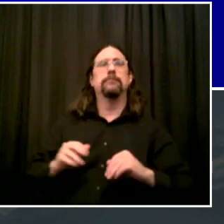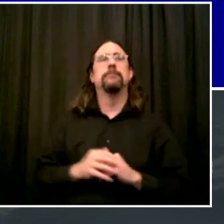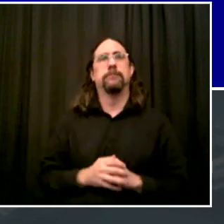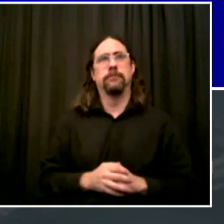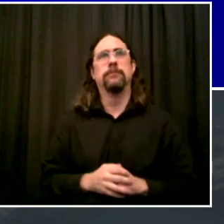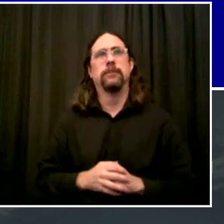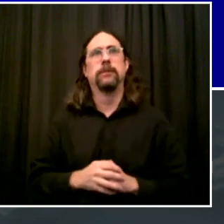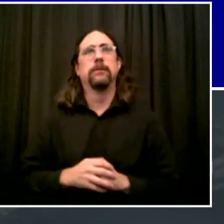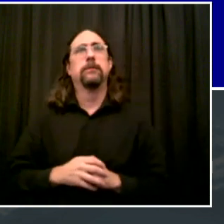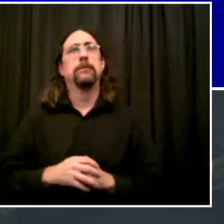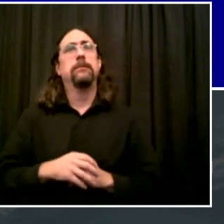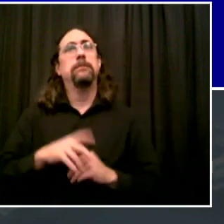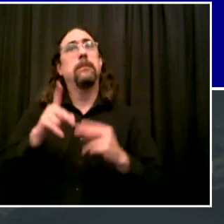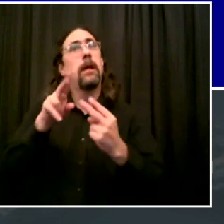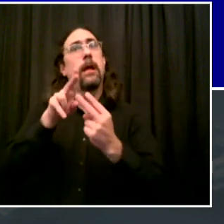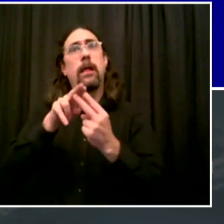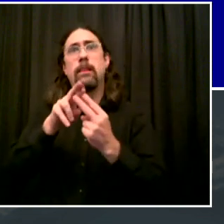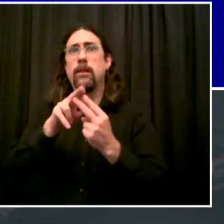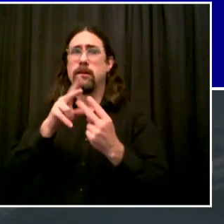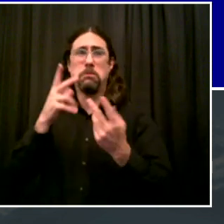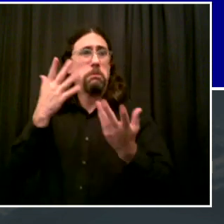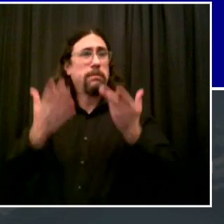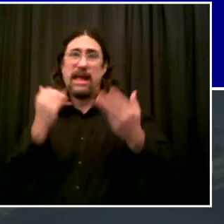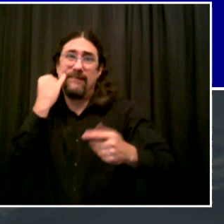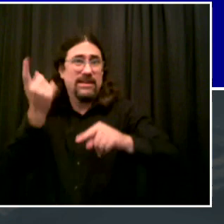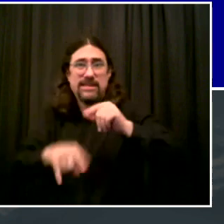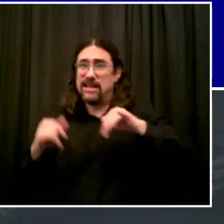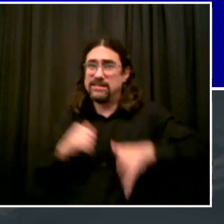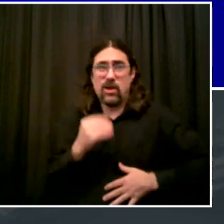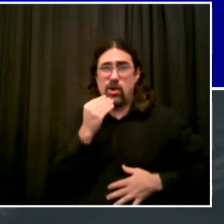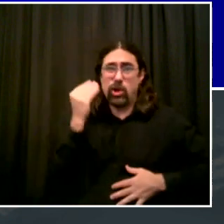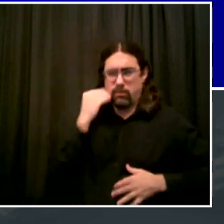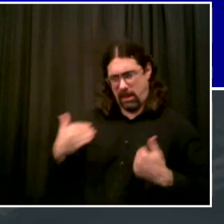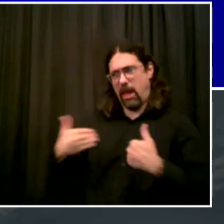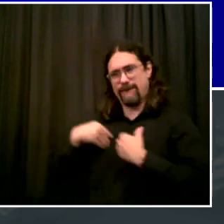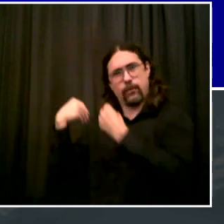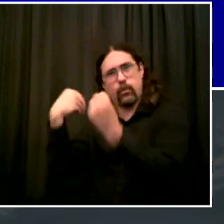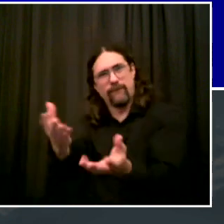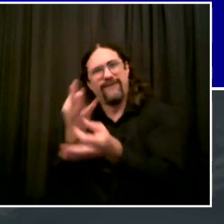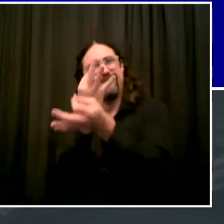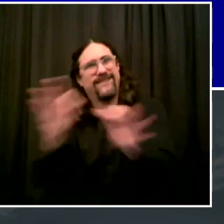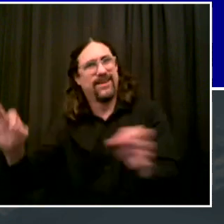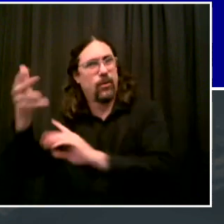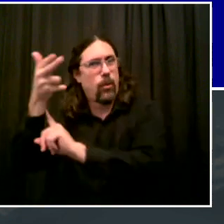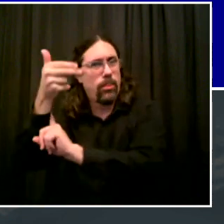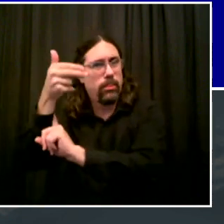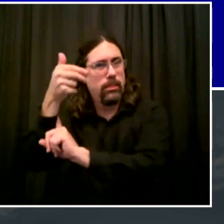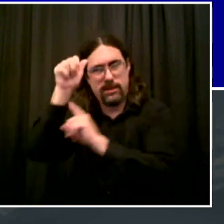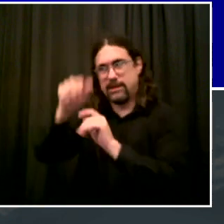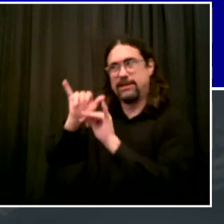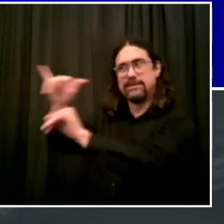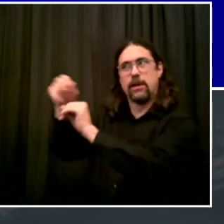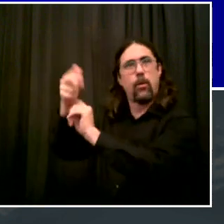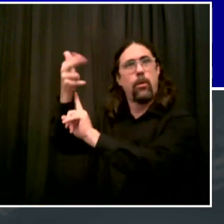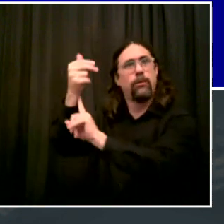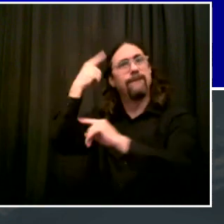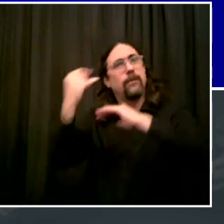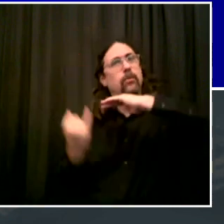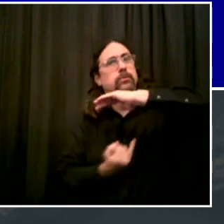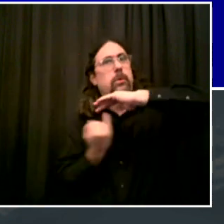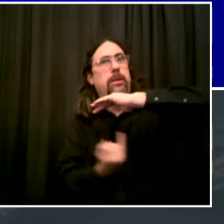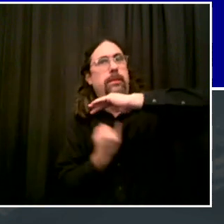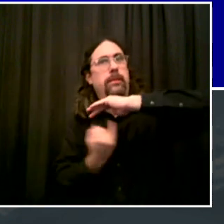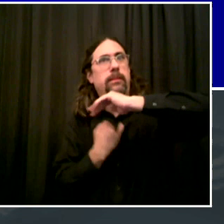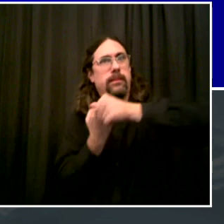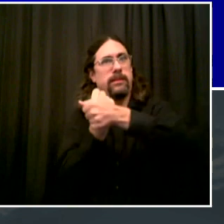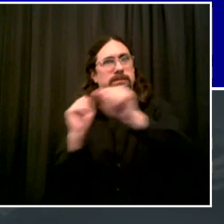it to inform our response in other neighborhoods that may be facing the same situations. Starting this week, we are bringing rapid point-of-care